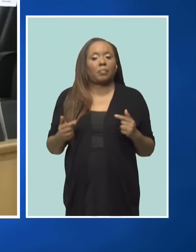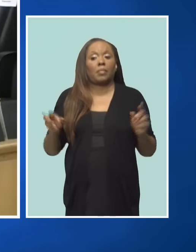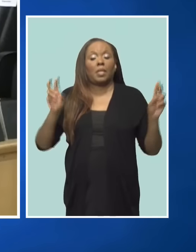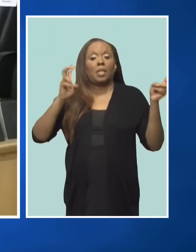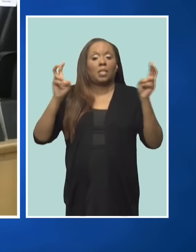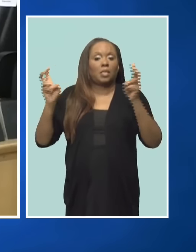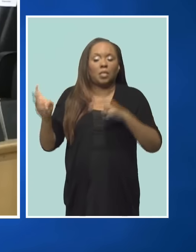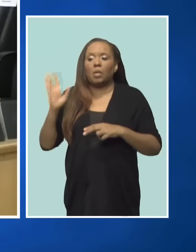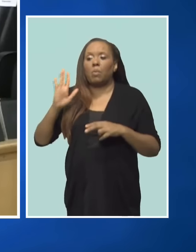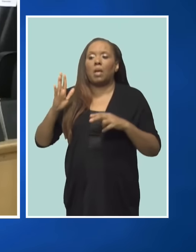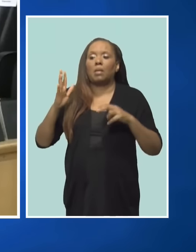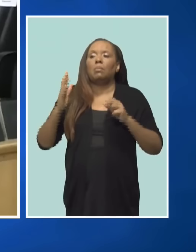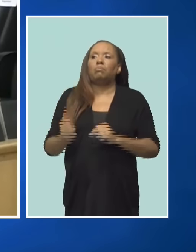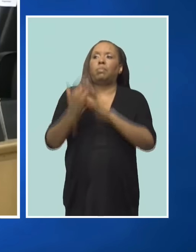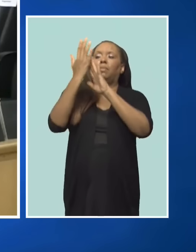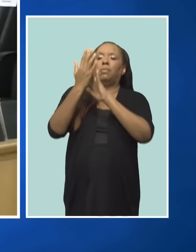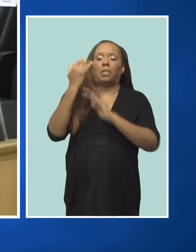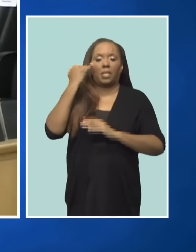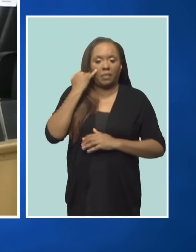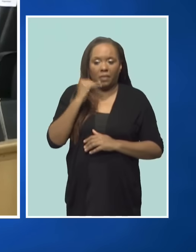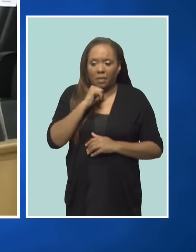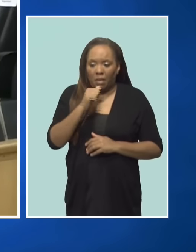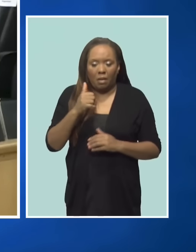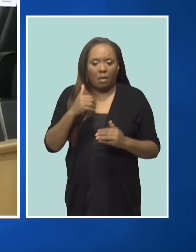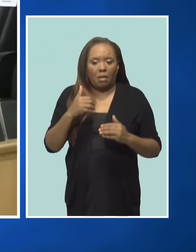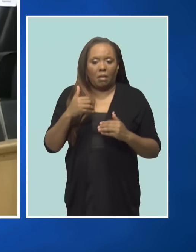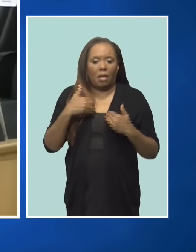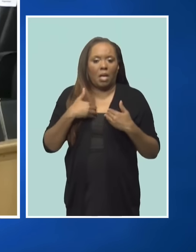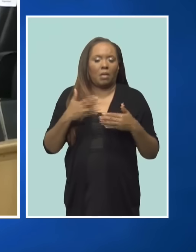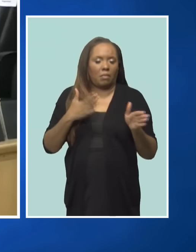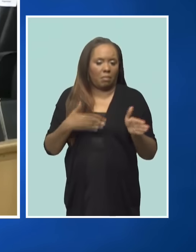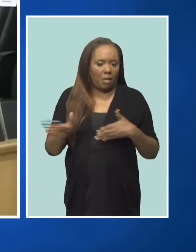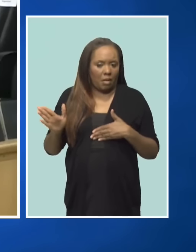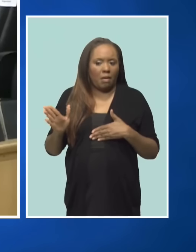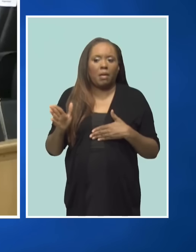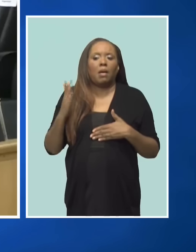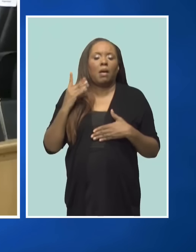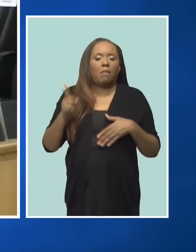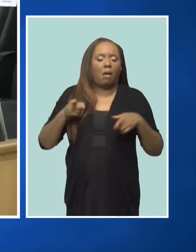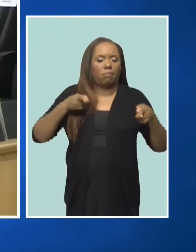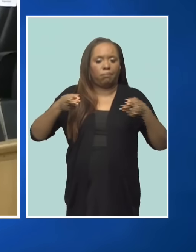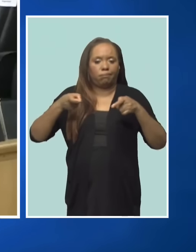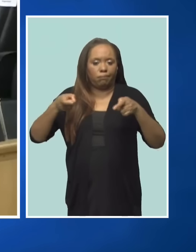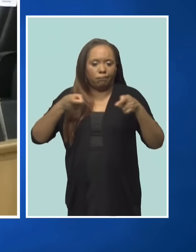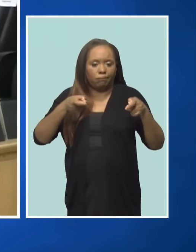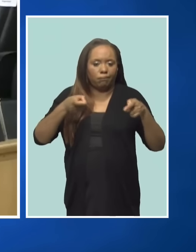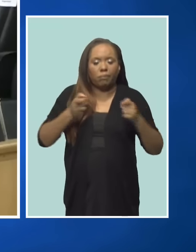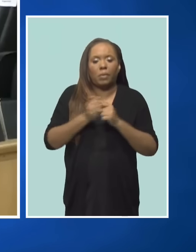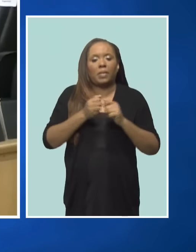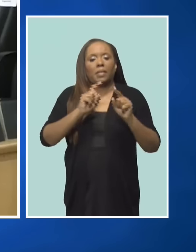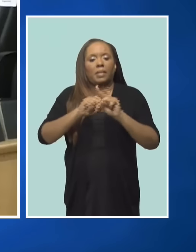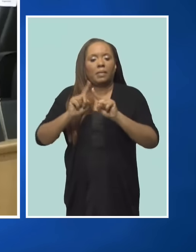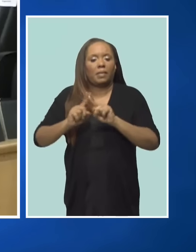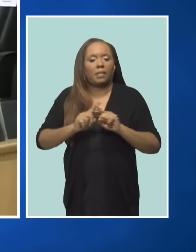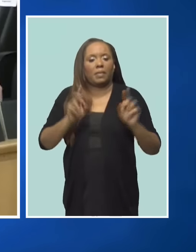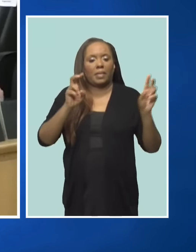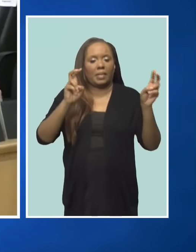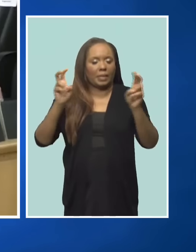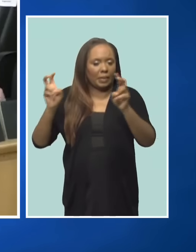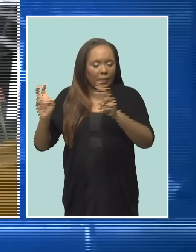to confront us if we don't have a cohesive plan of action that allows us to address the issues that affect the most